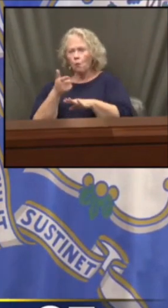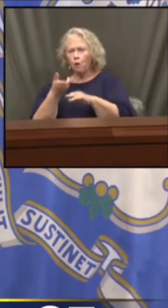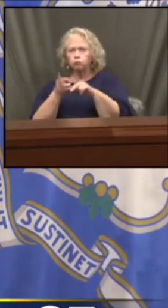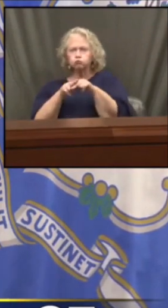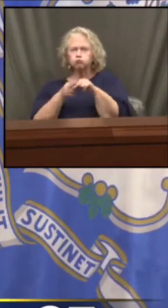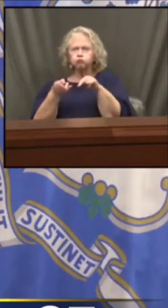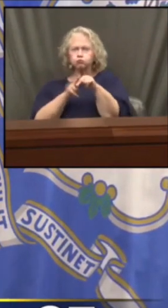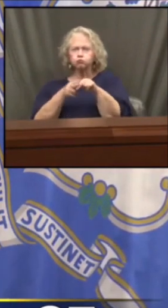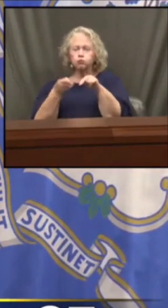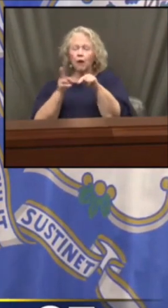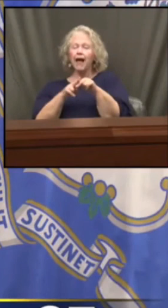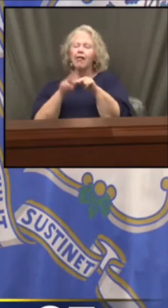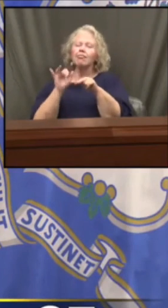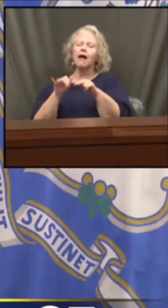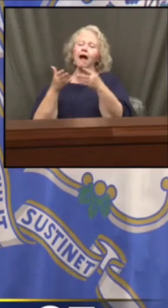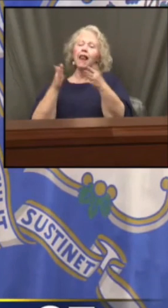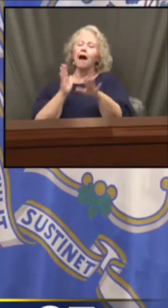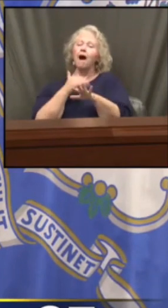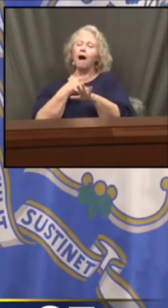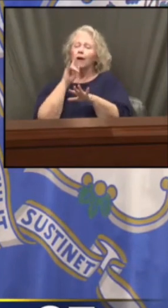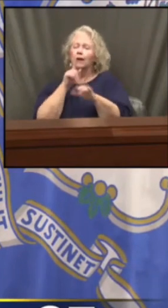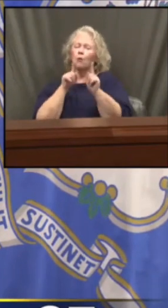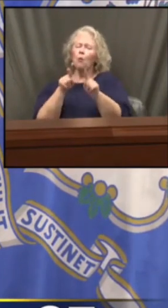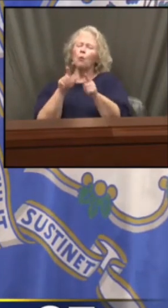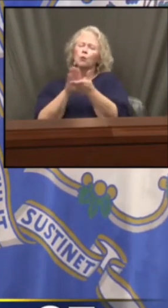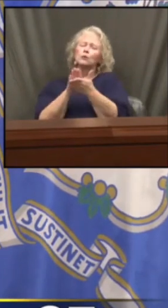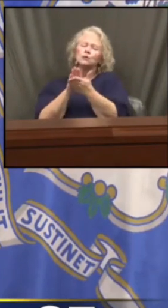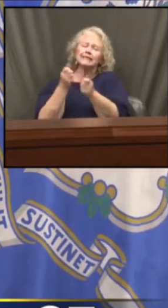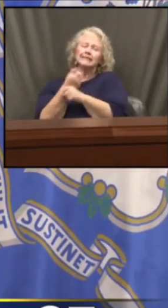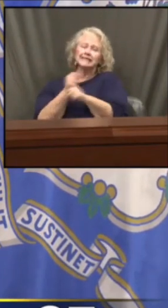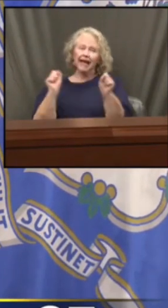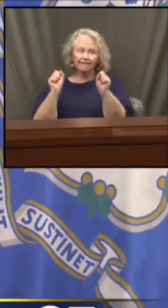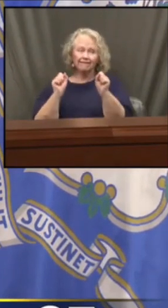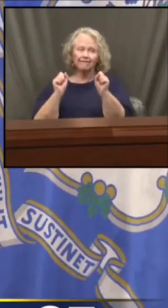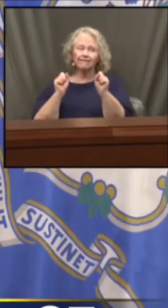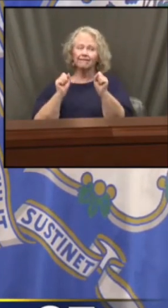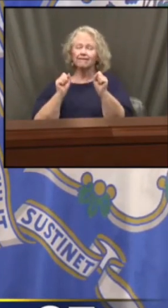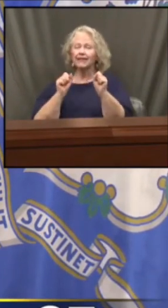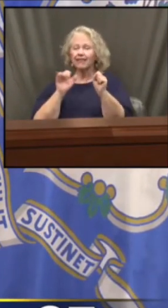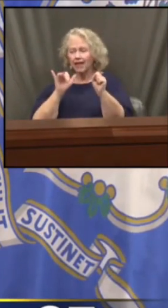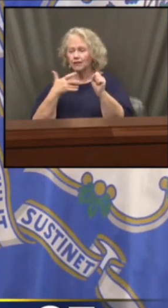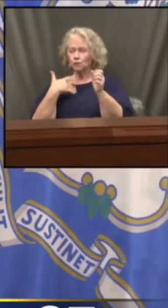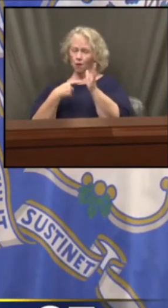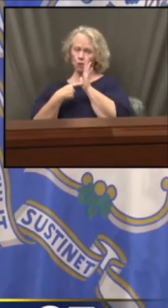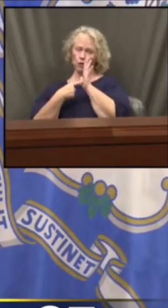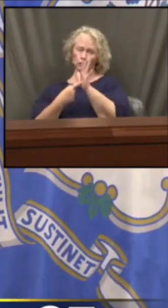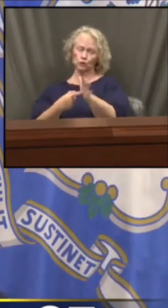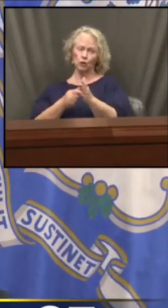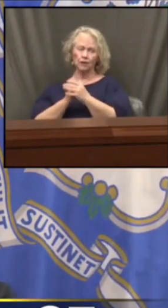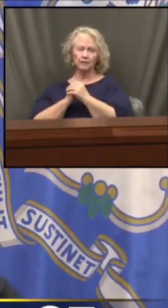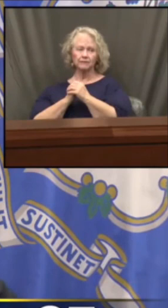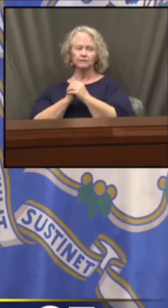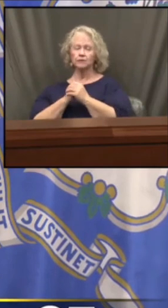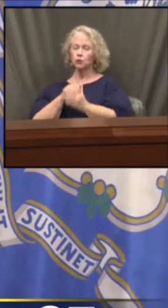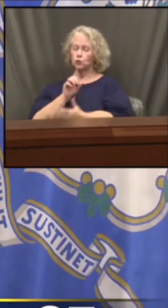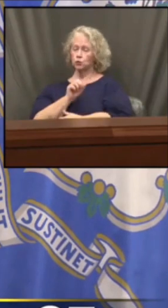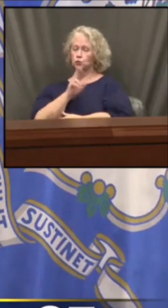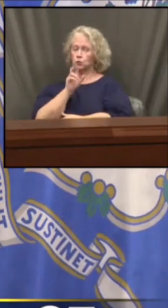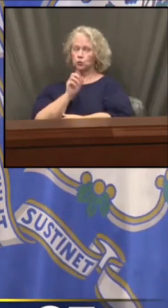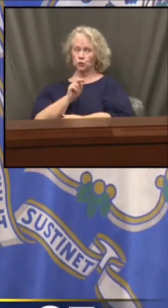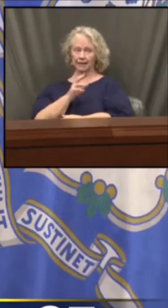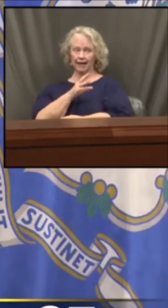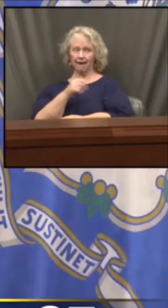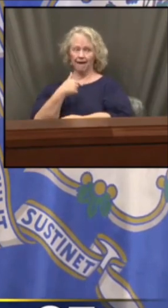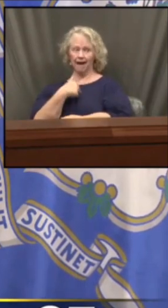what gets our kids into school safely. That's the final chart I just wanted to show you. That was Susan and I in New